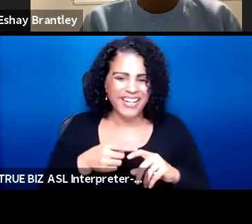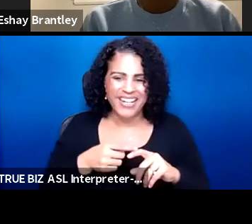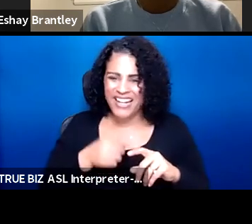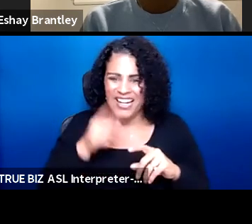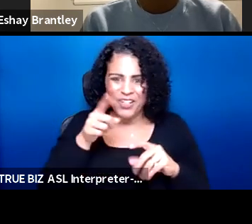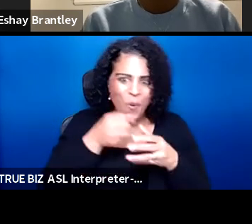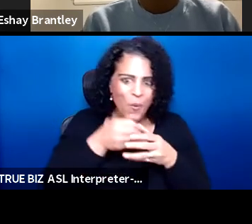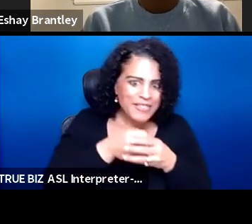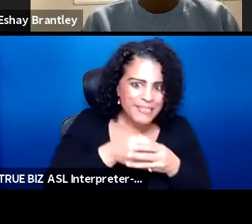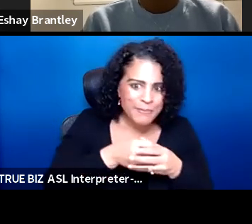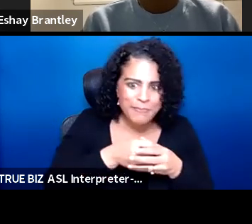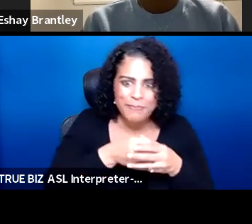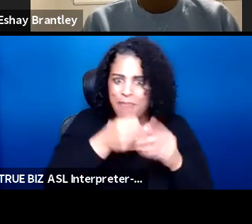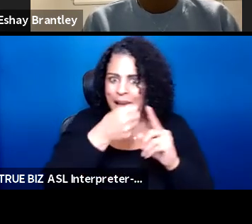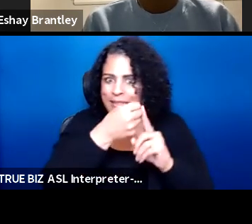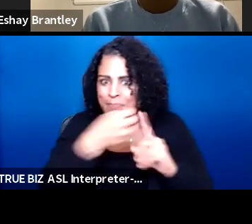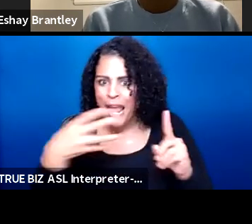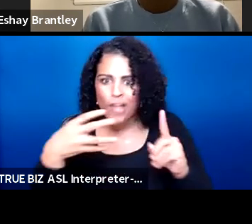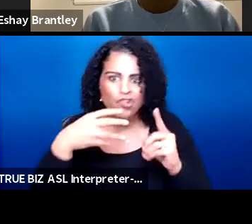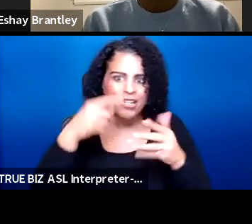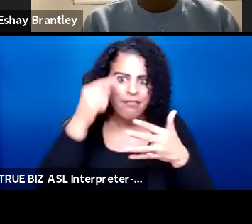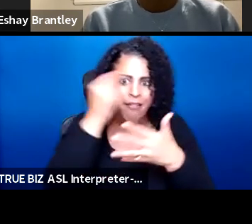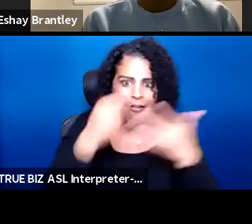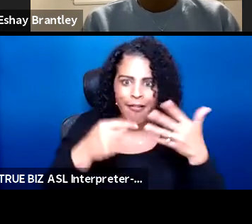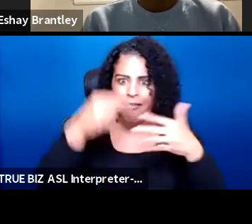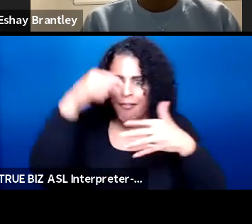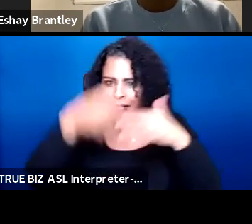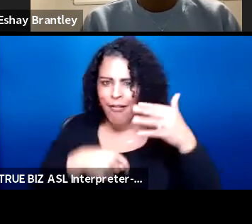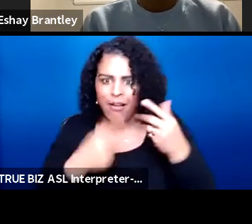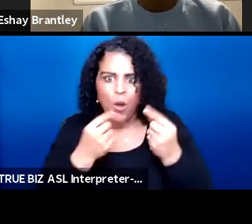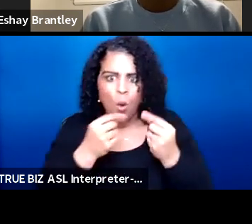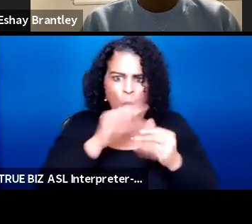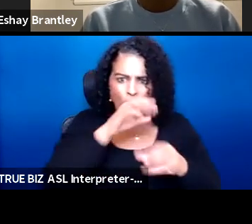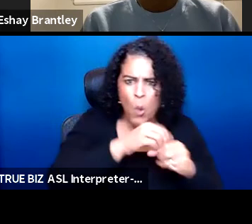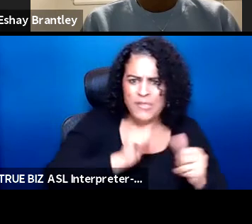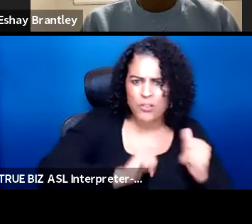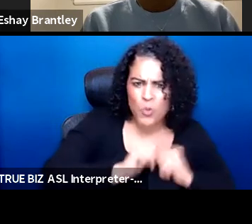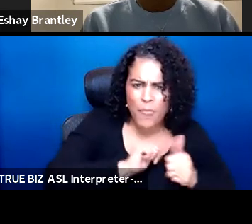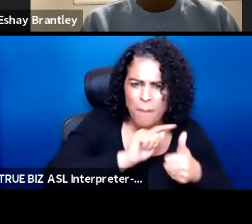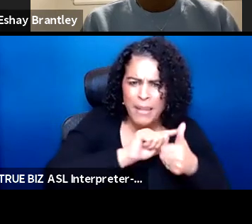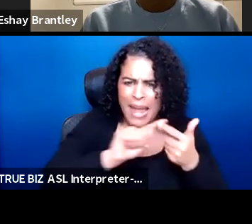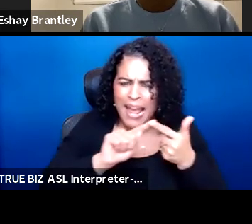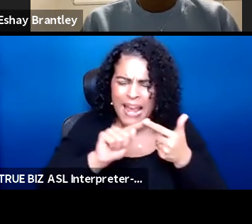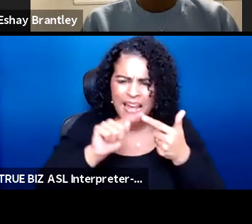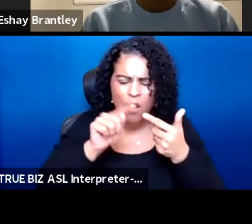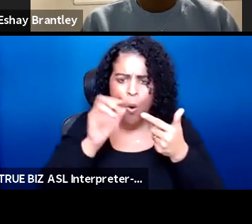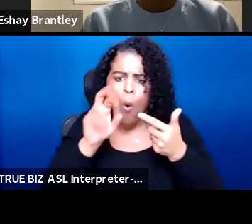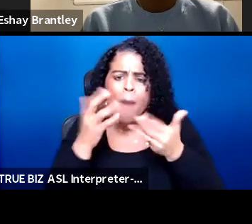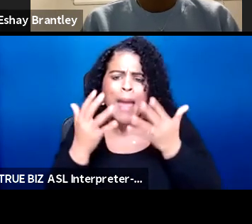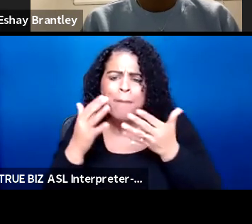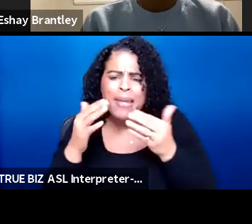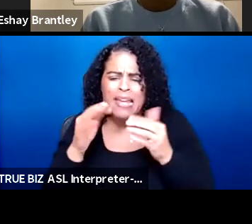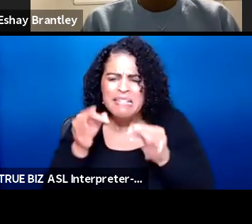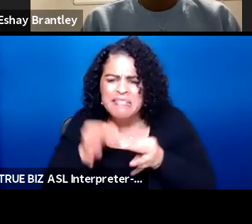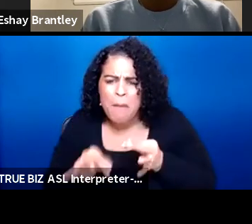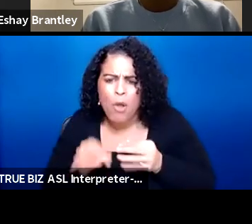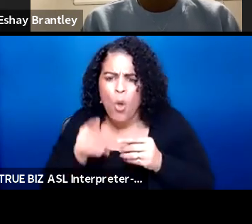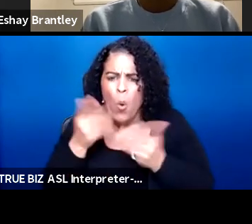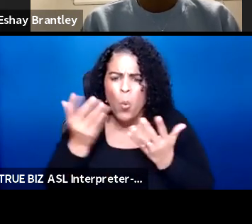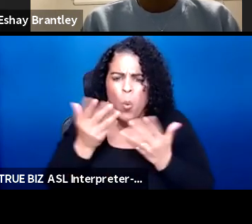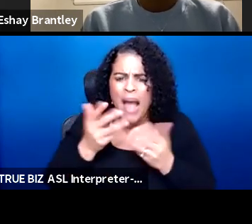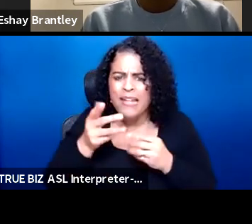expansion and details of like what goes into the play, all the way to simplicity of like, what is stage direction?